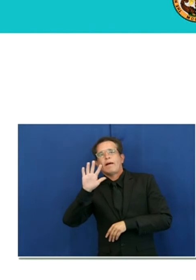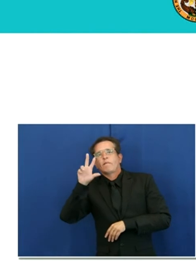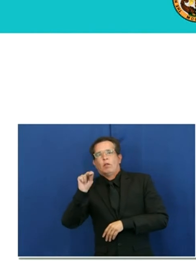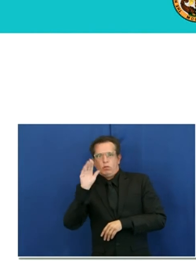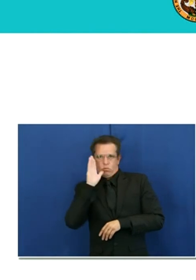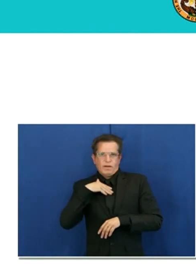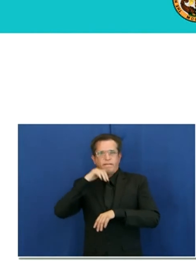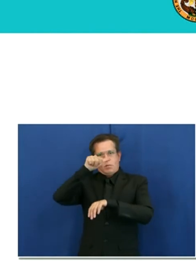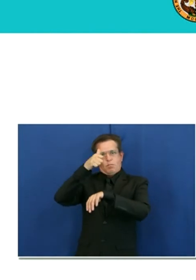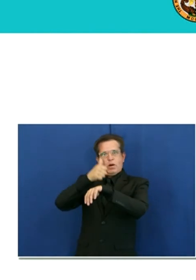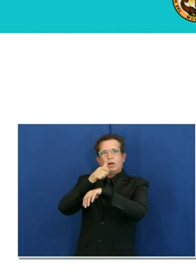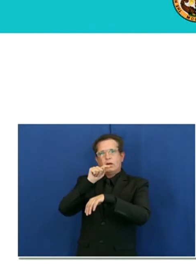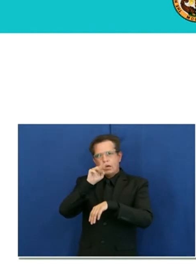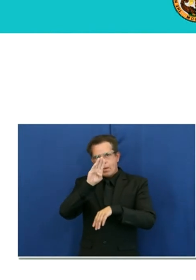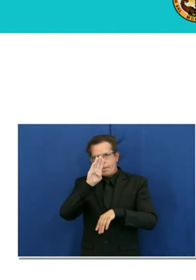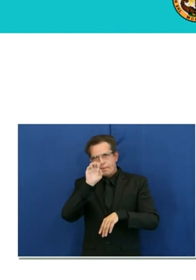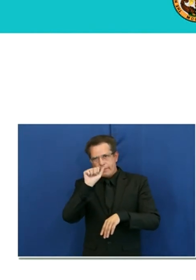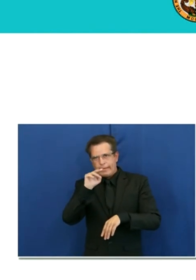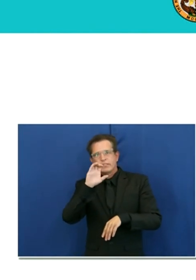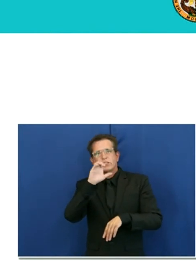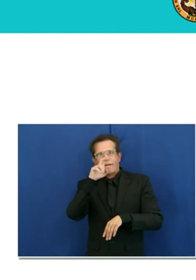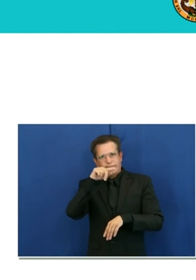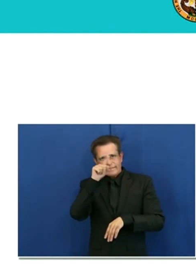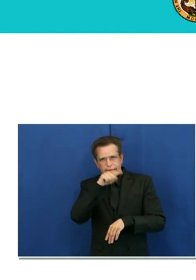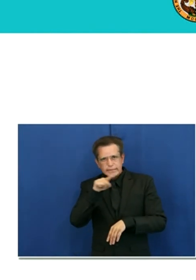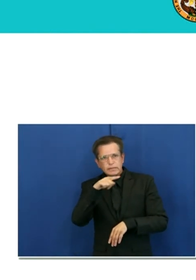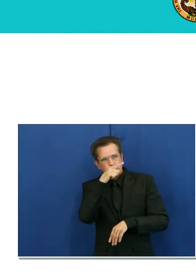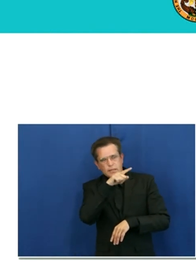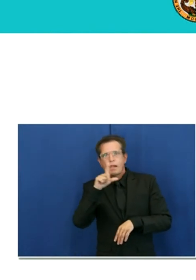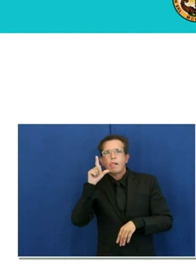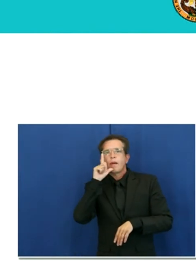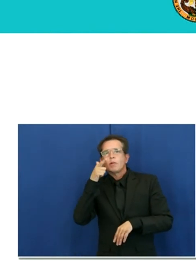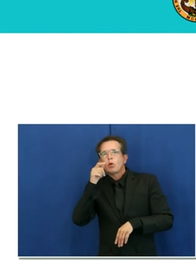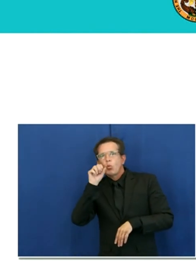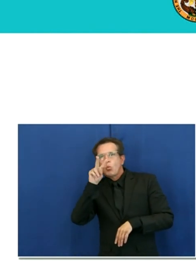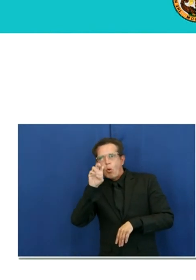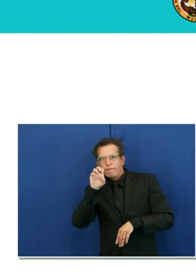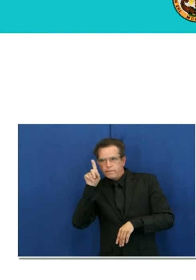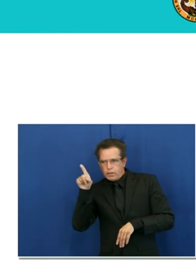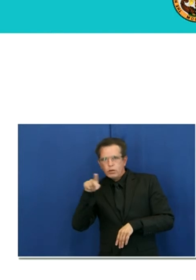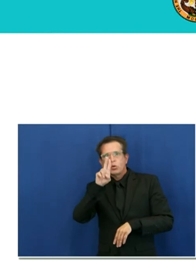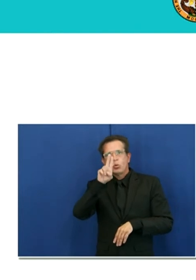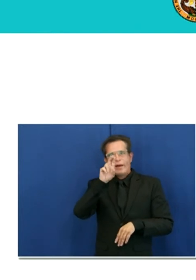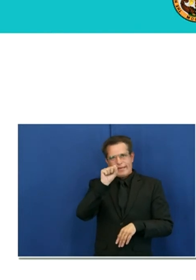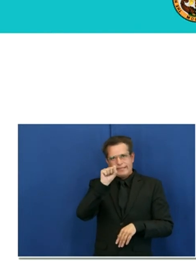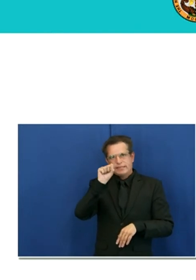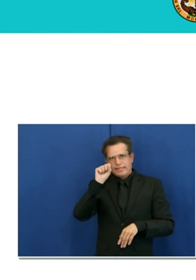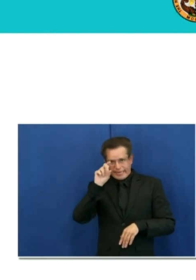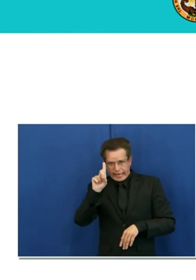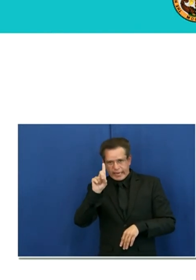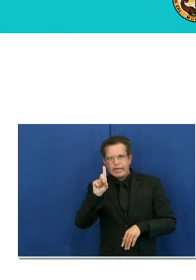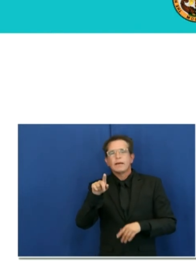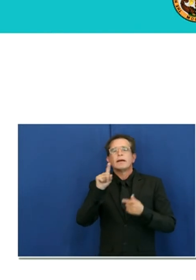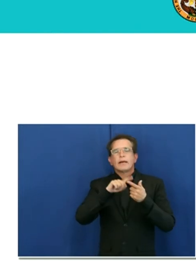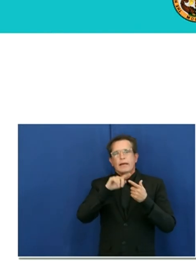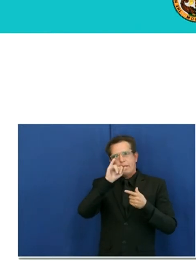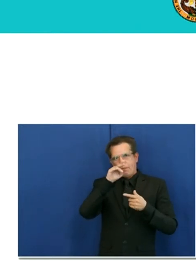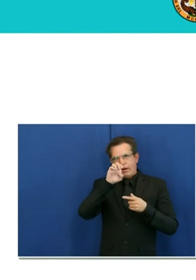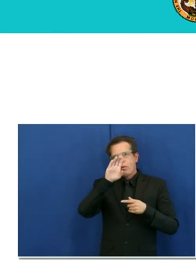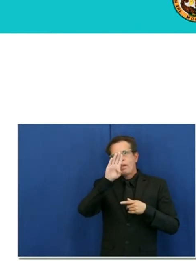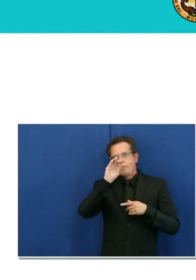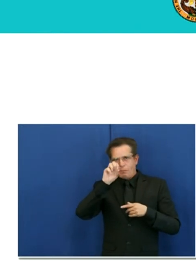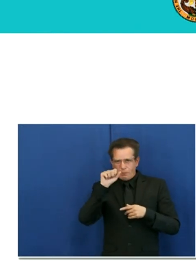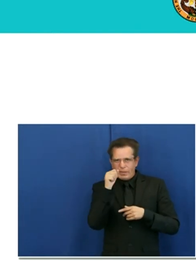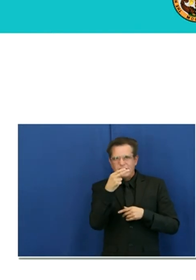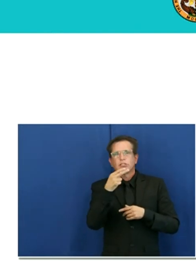sites will include the Tubman Chavez Center, Lemon Grove, USD, Imperial Beach, and Vista. Those